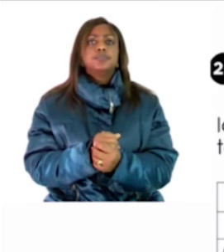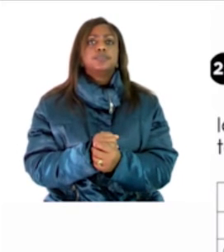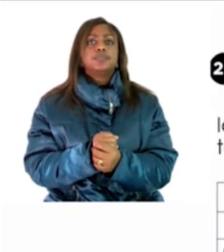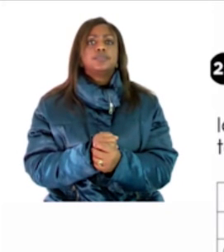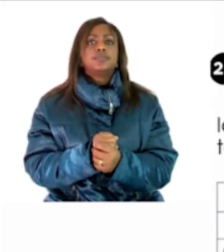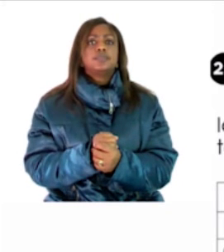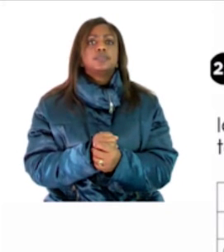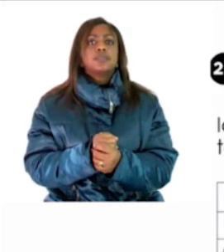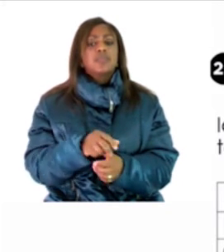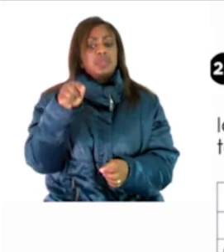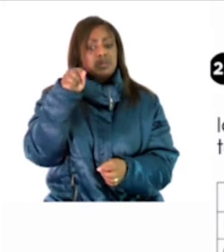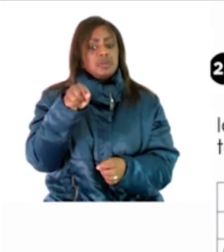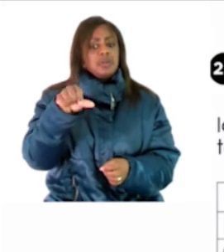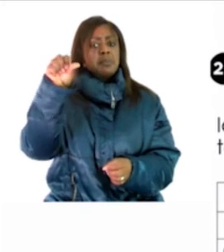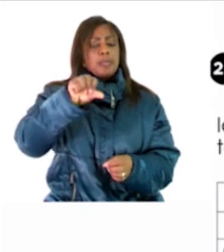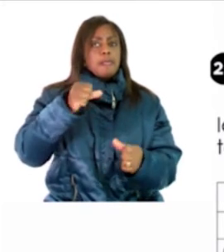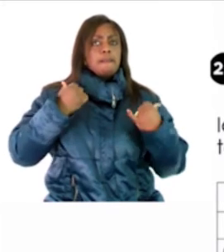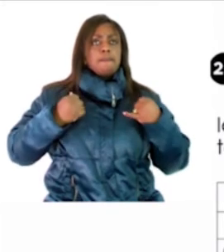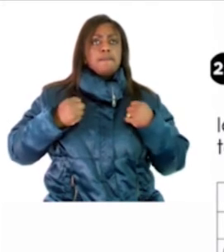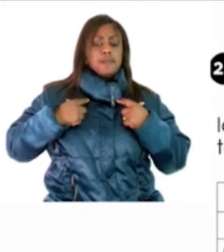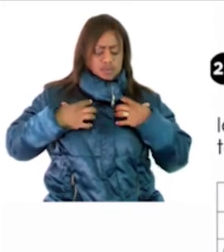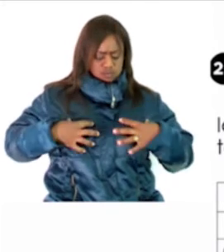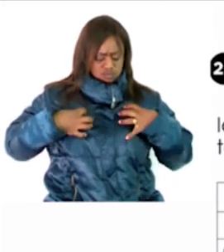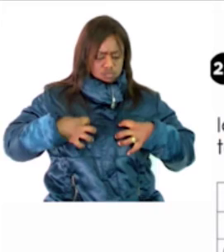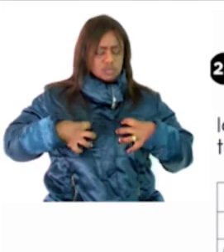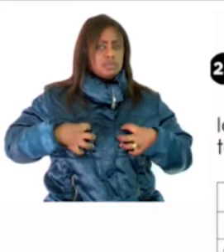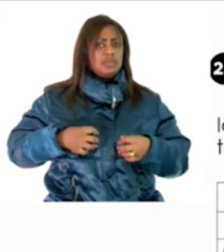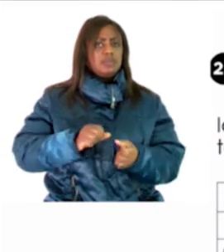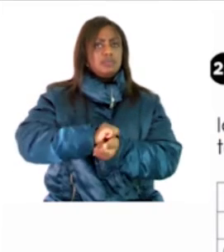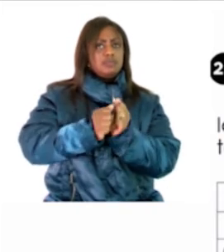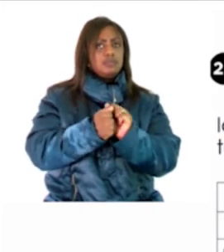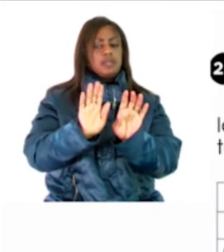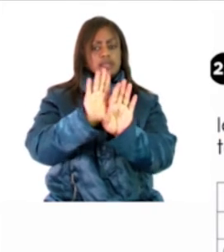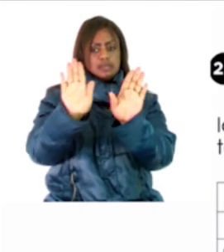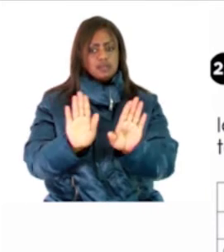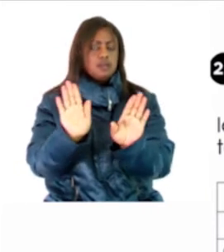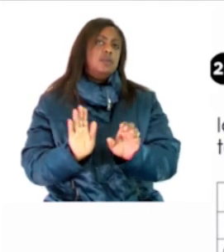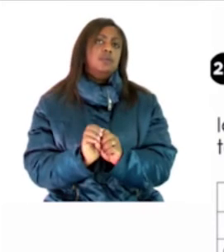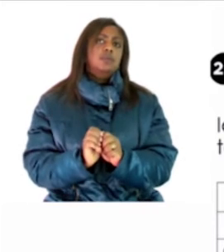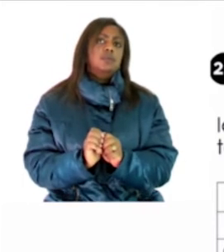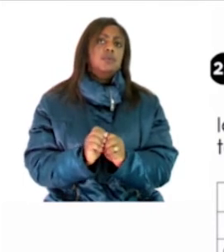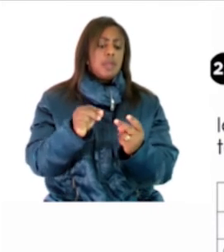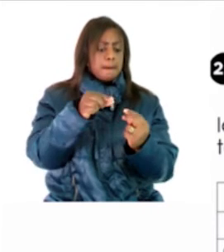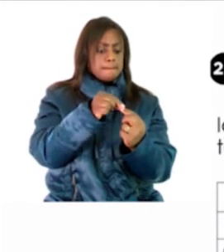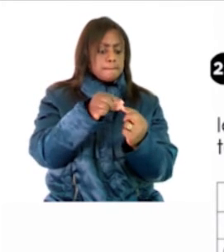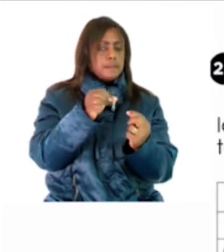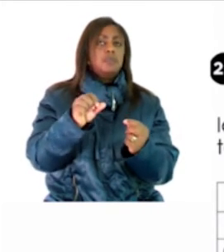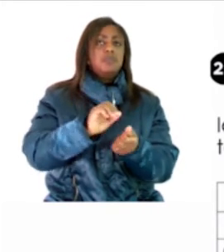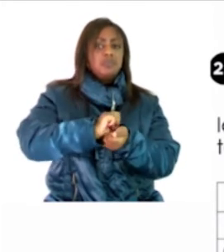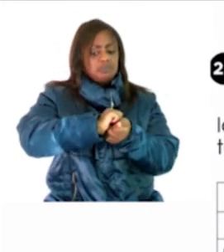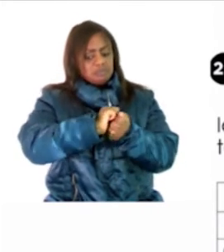Tobacco, it says it's very bad for someone's health because it causes the damage to the entire body, especially to the